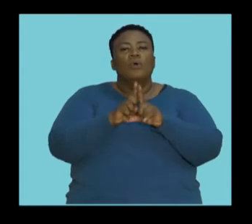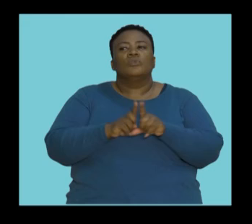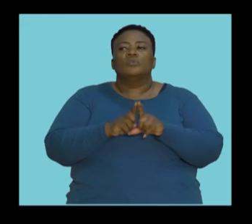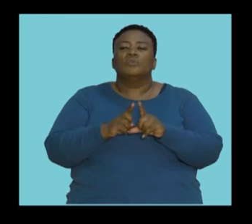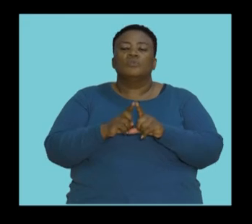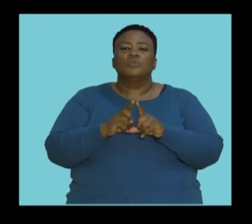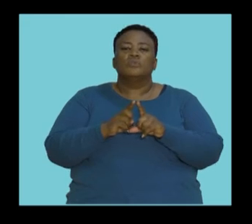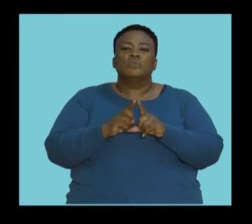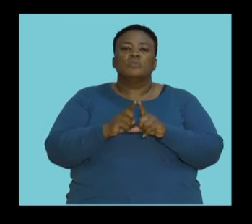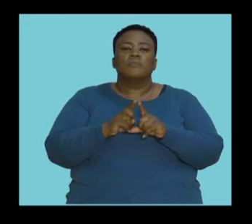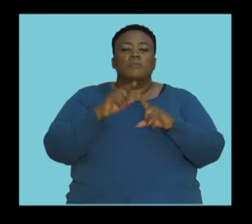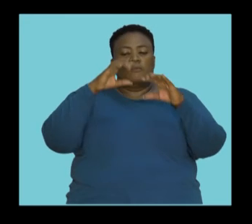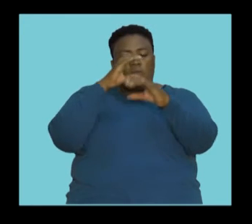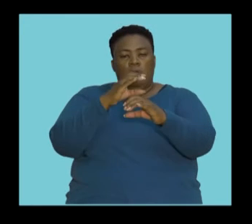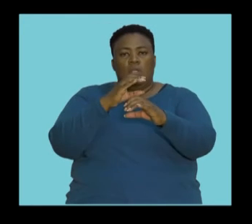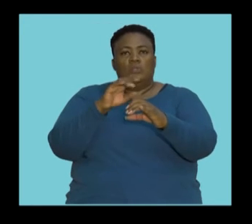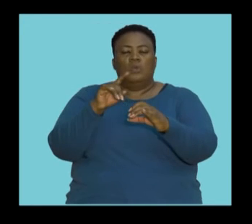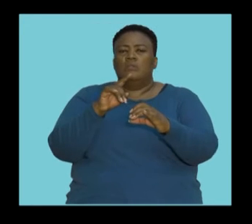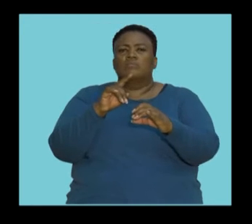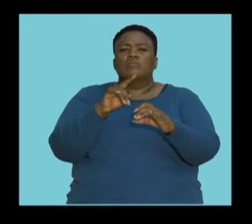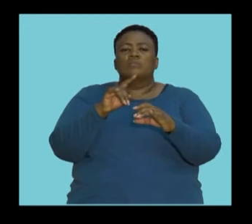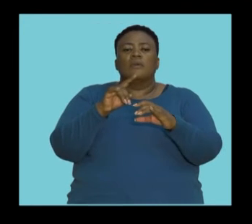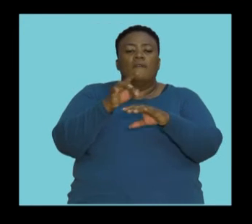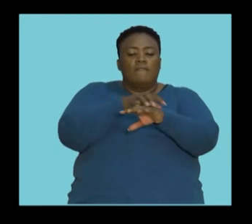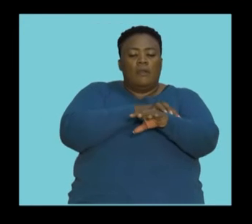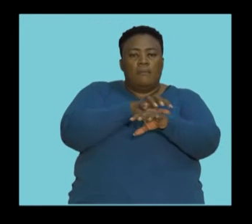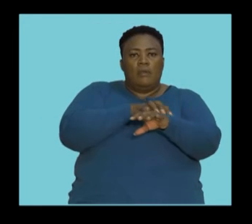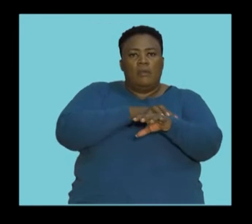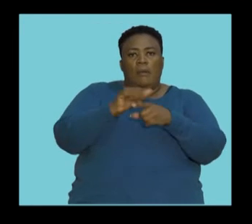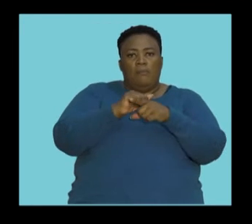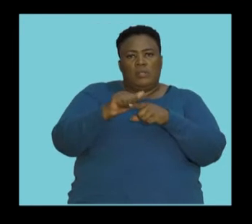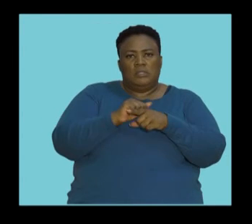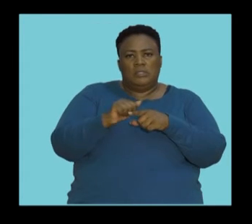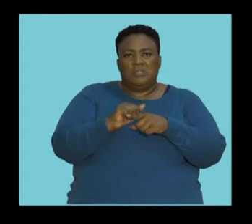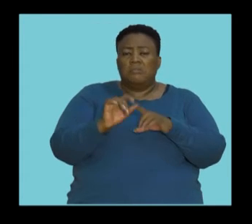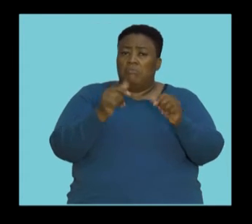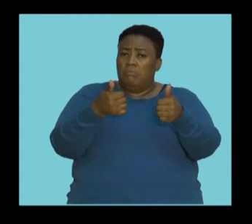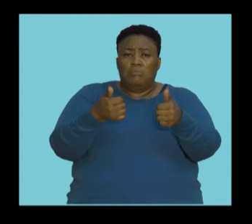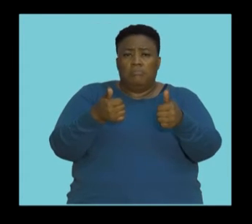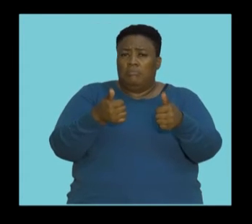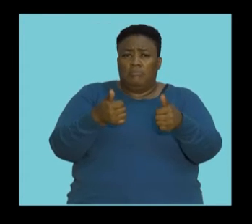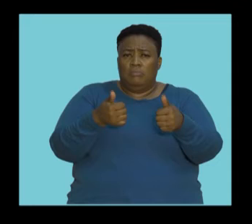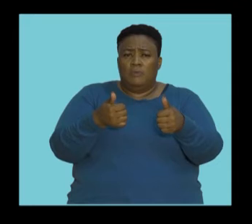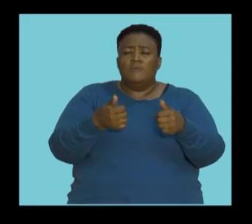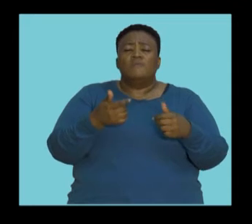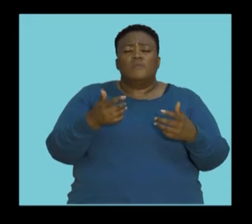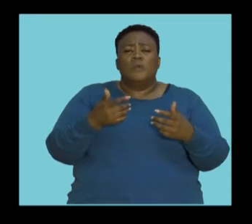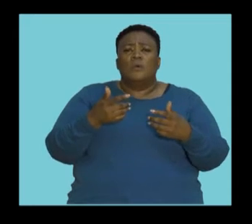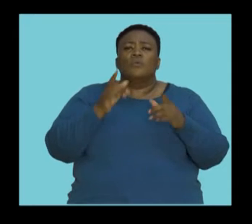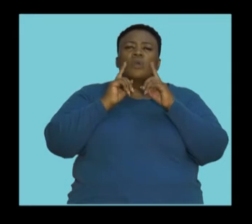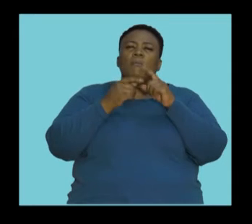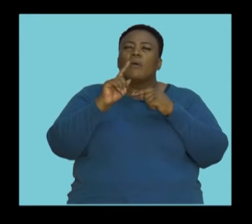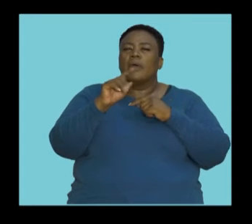practices that are not ideal and how they affect the ability for farmers to produce food. So we talk